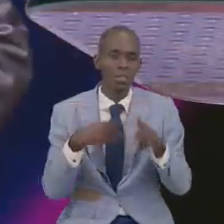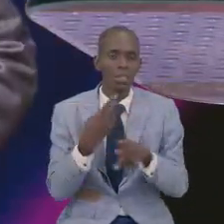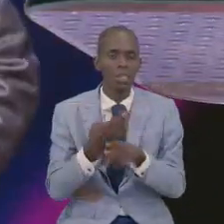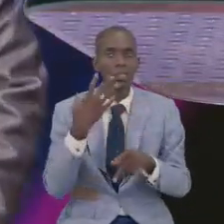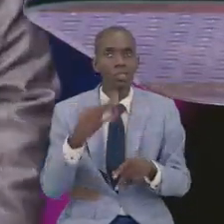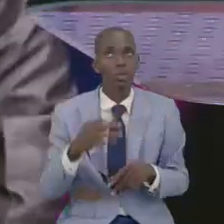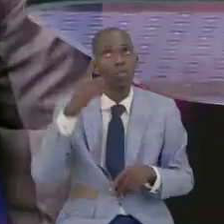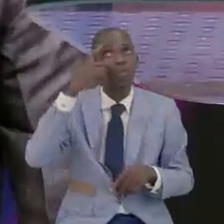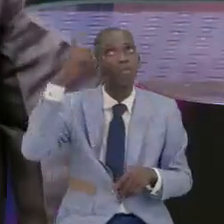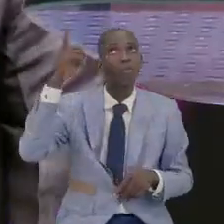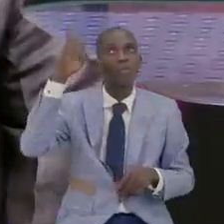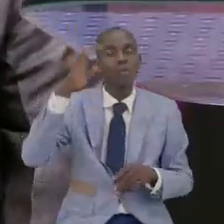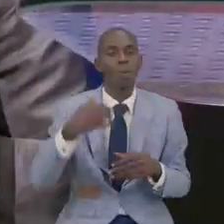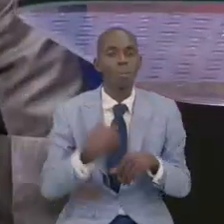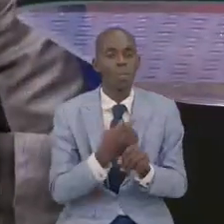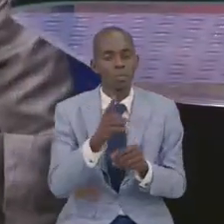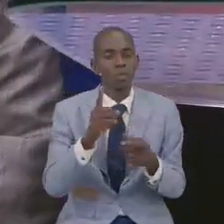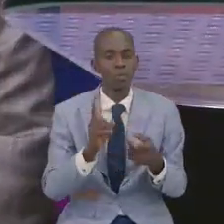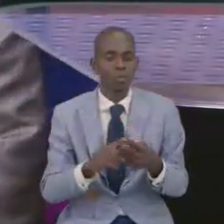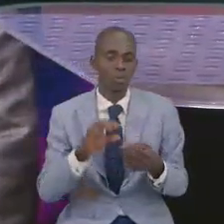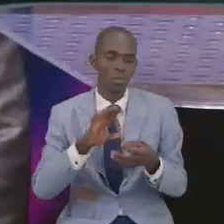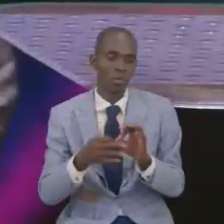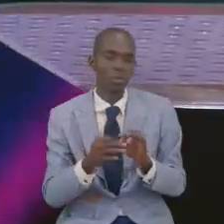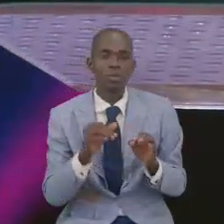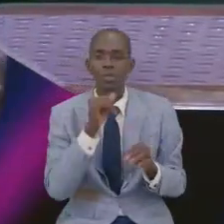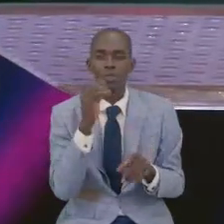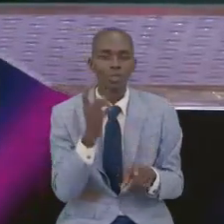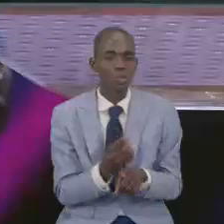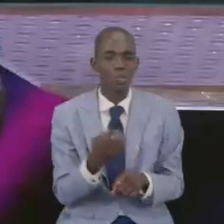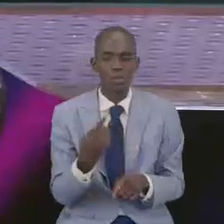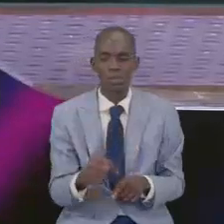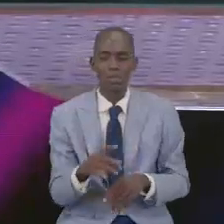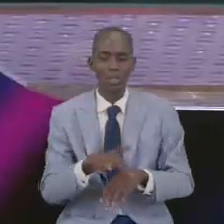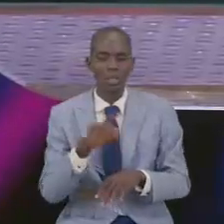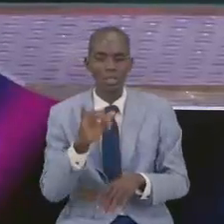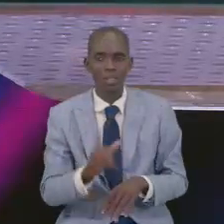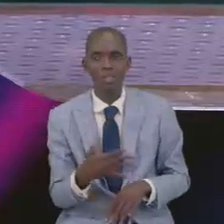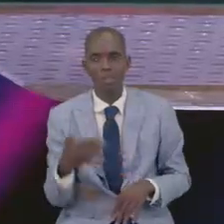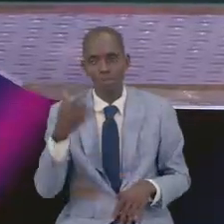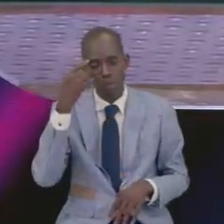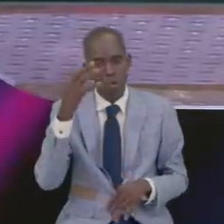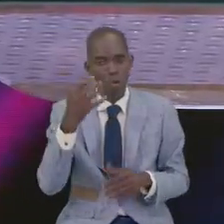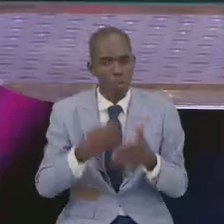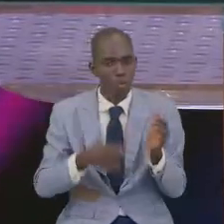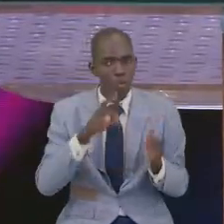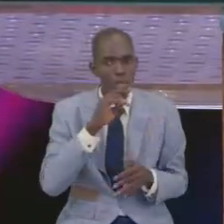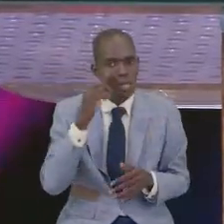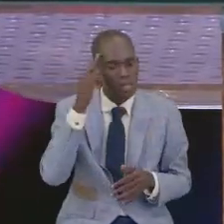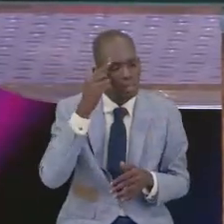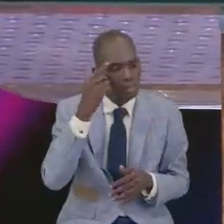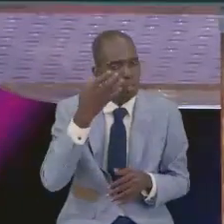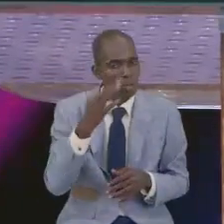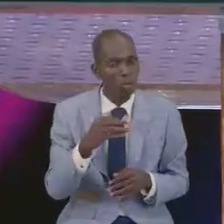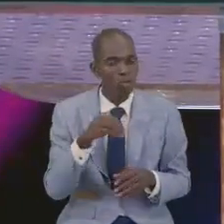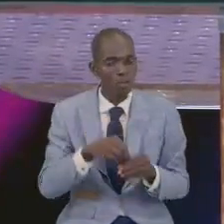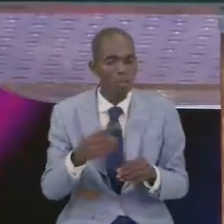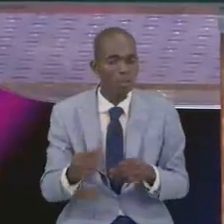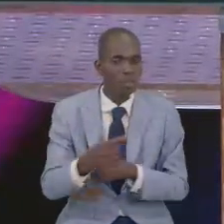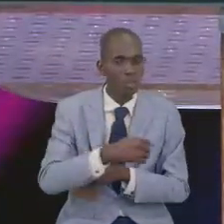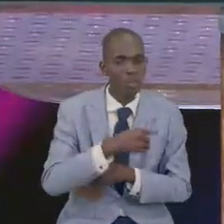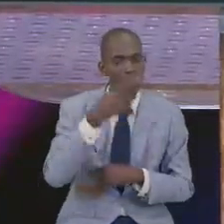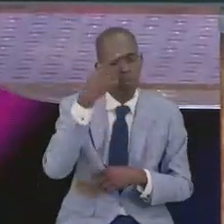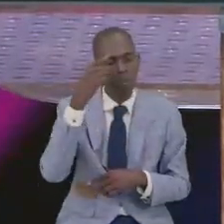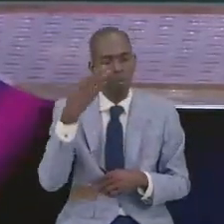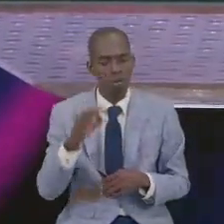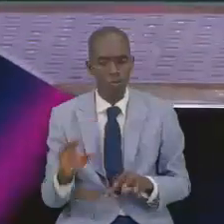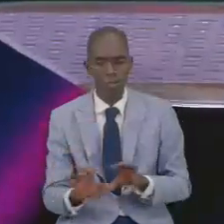It's not the, you know, the only superficial things, because of what you are thinking about during the day and the activities of the day,